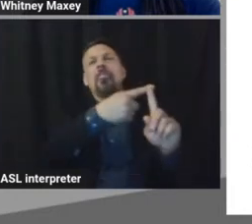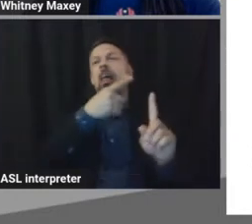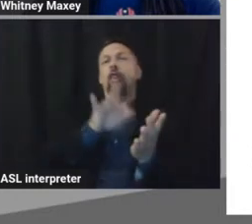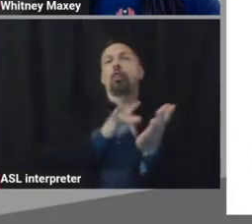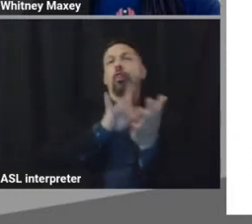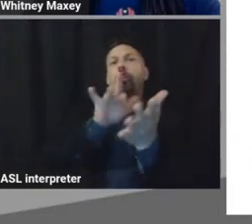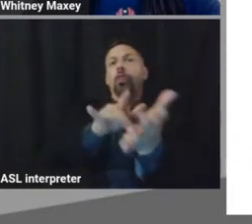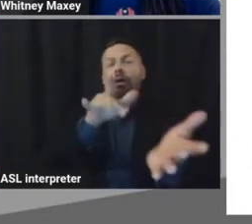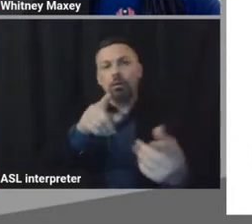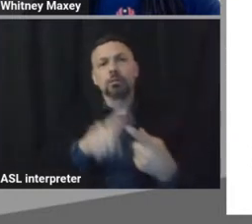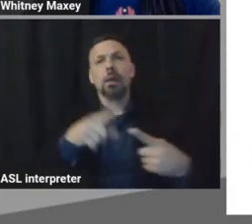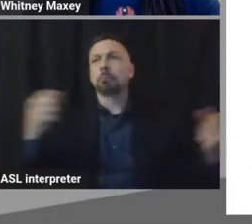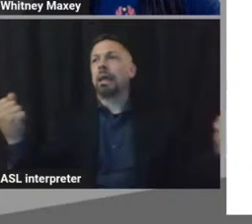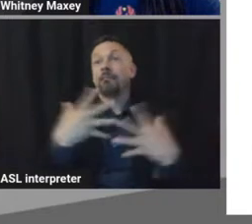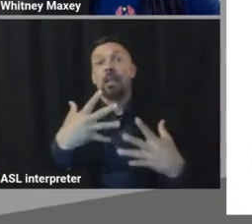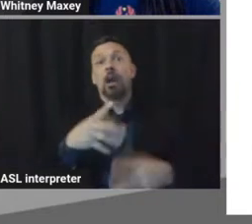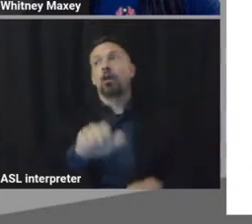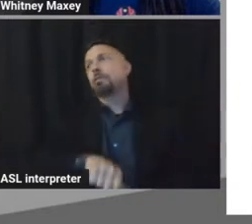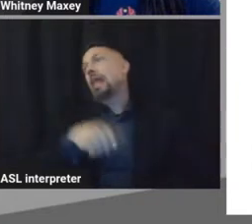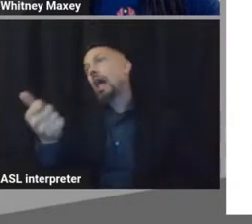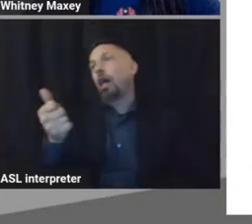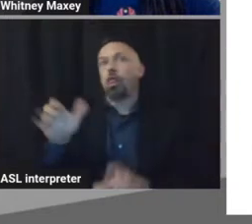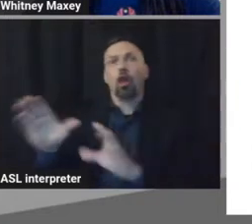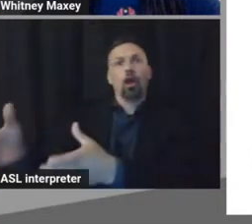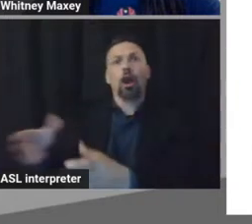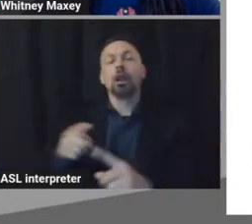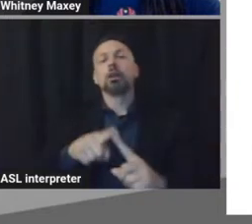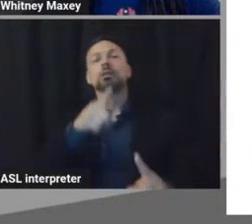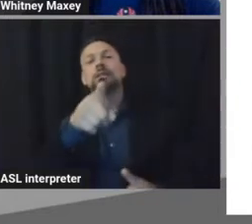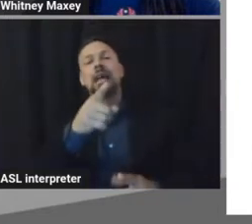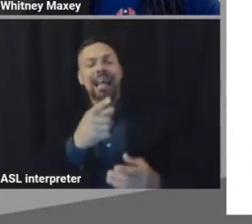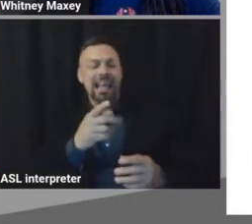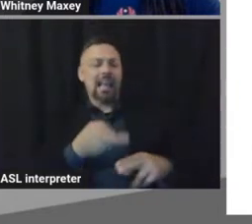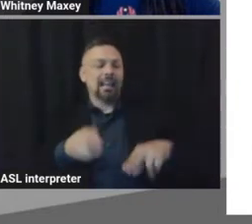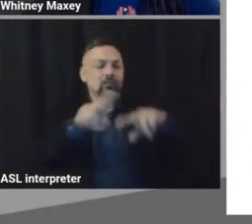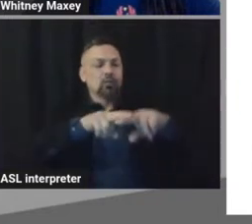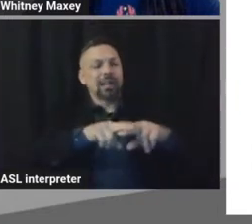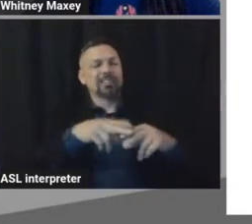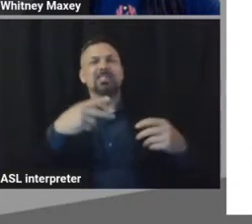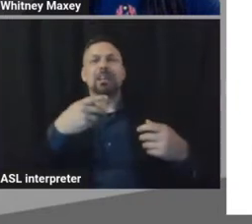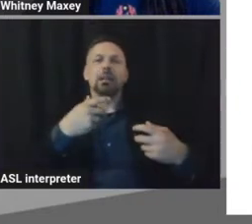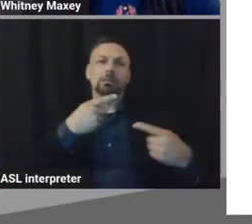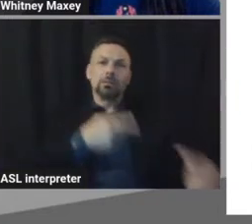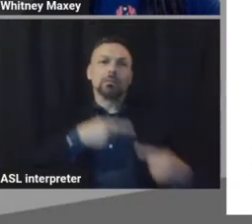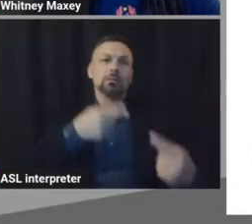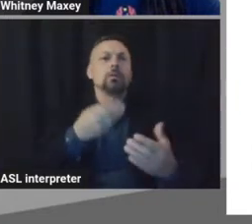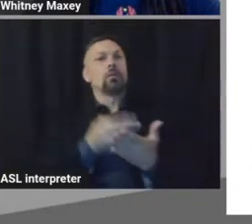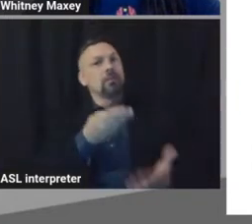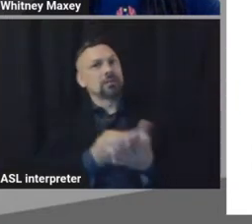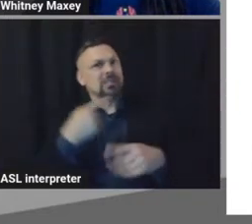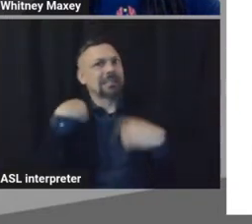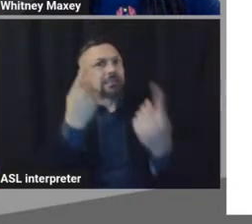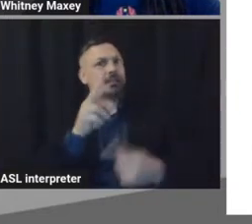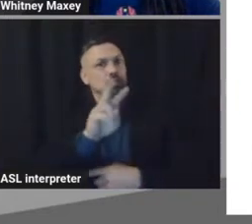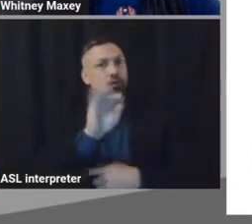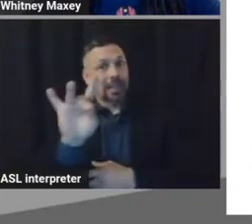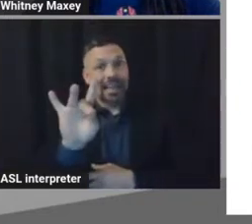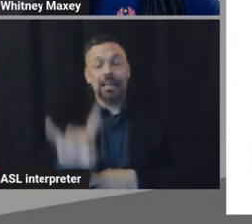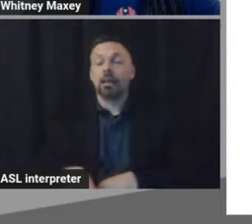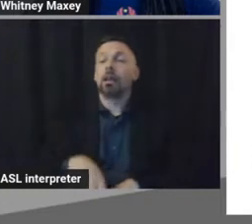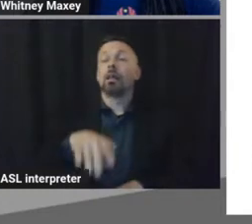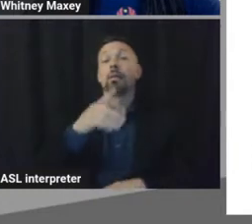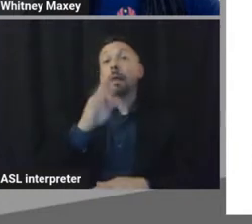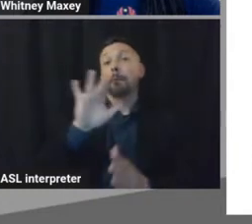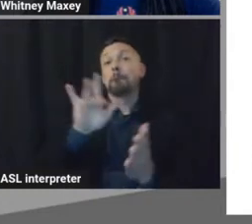other. There are increased hardships caused by the financial crisis of 2008. The middle got hit very